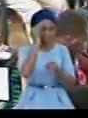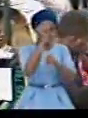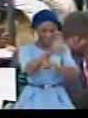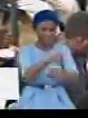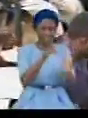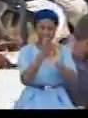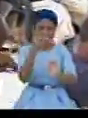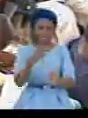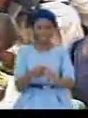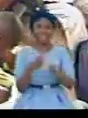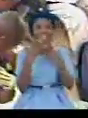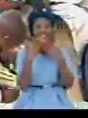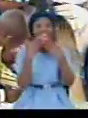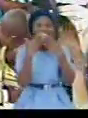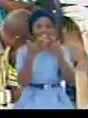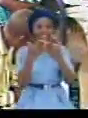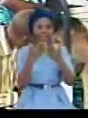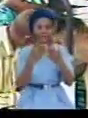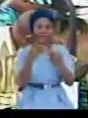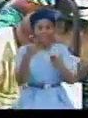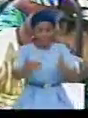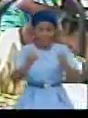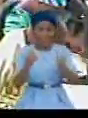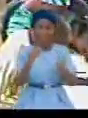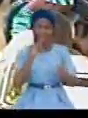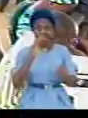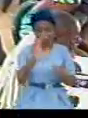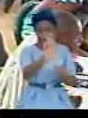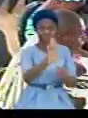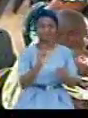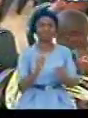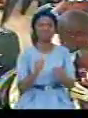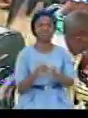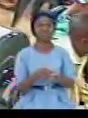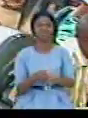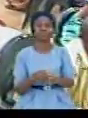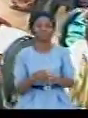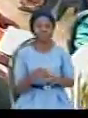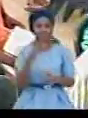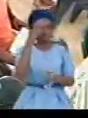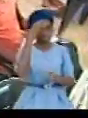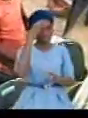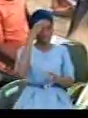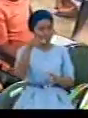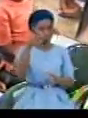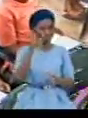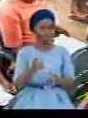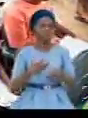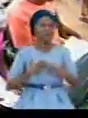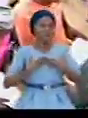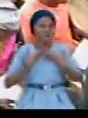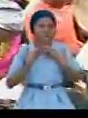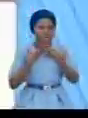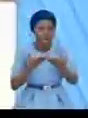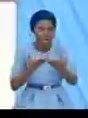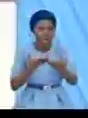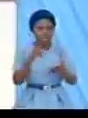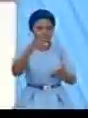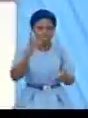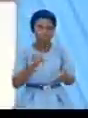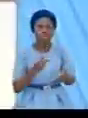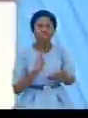God power is yours. But you know, you must voice it out. You must say it